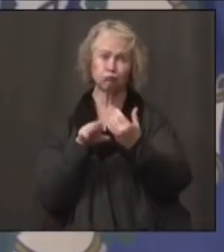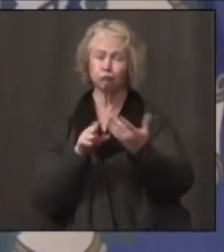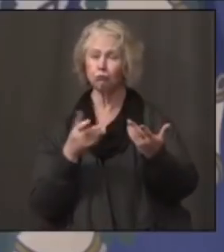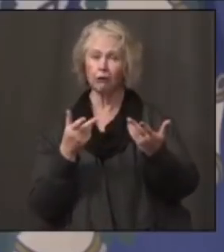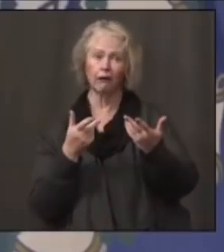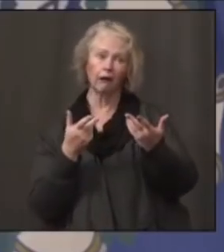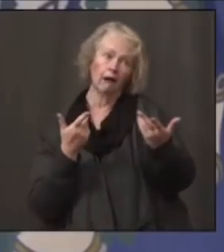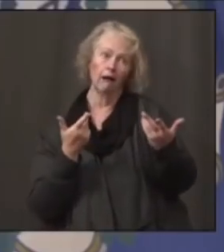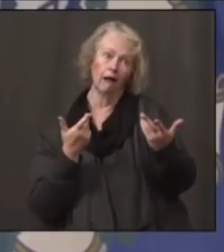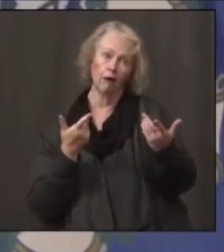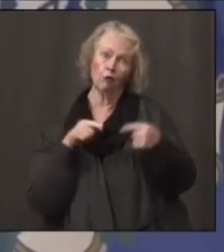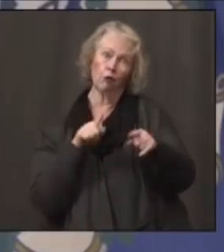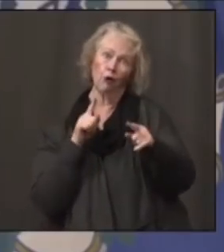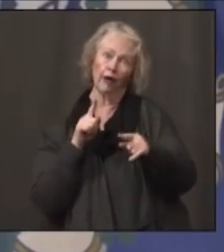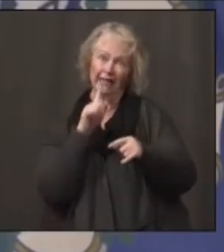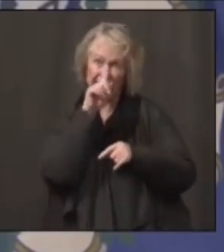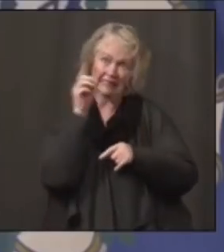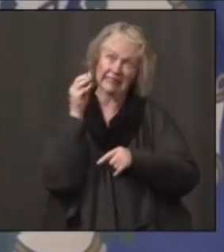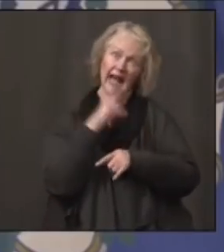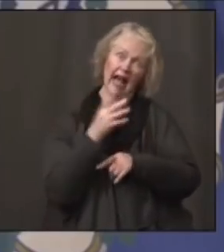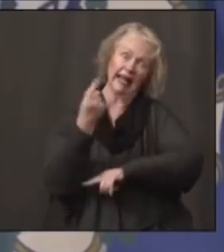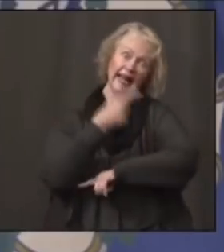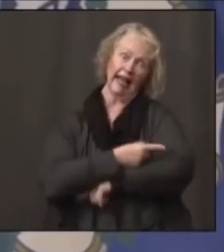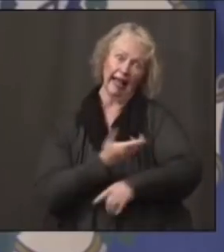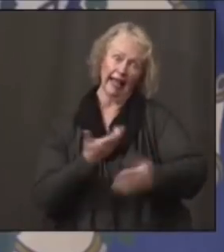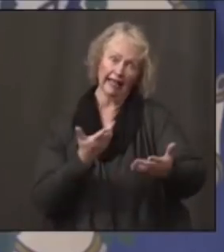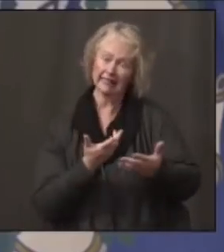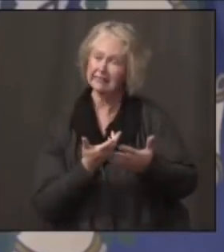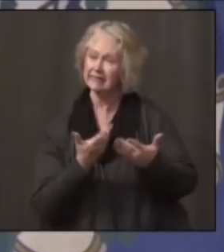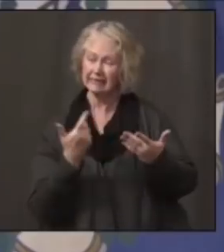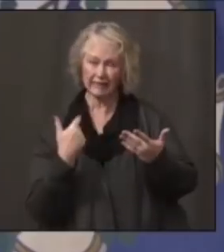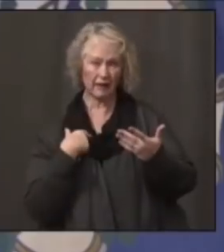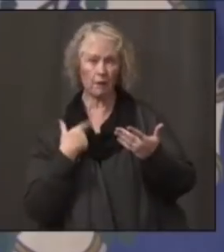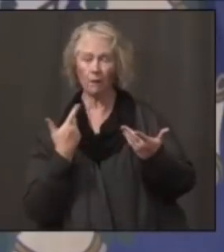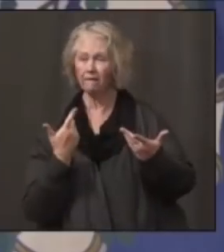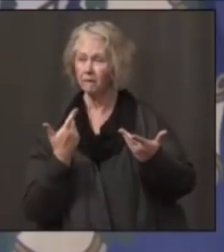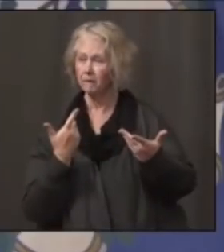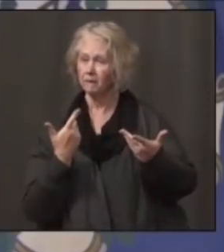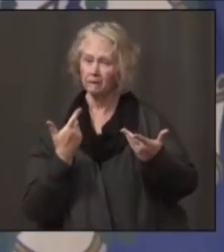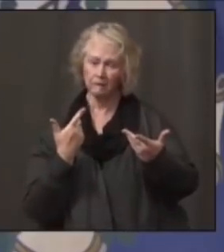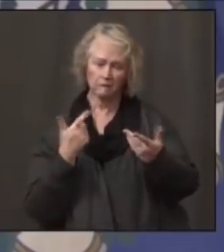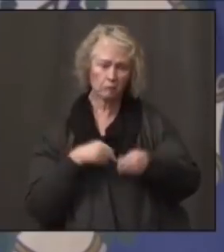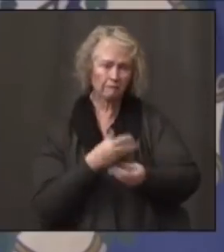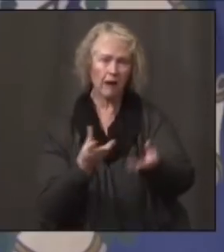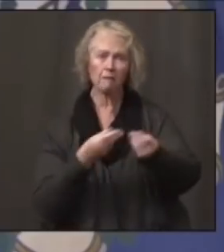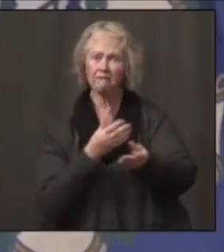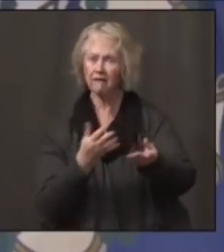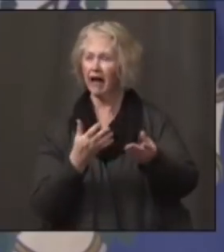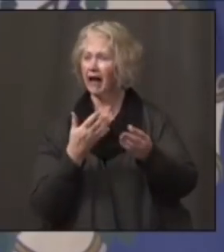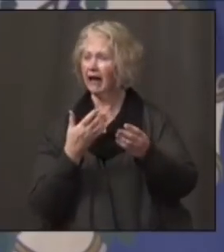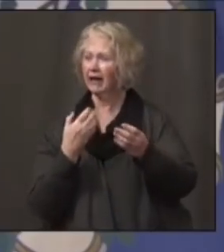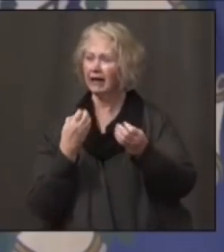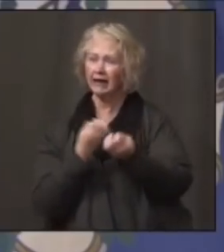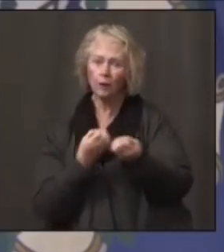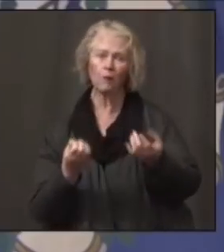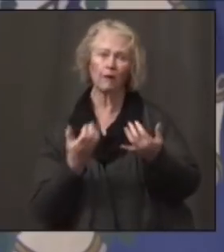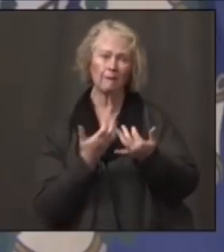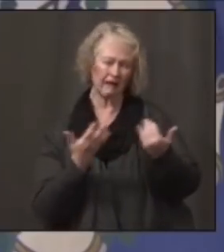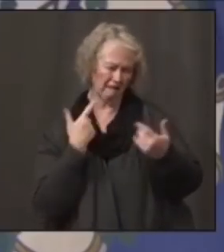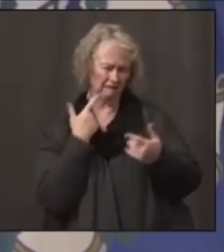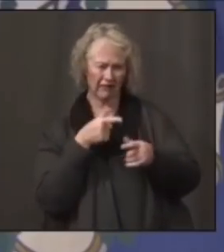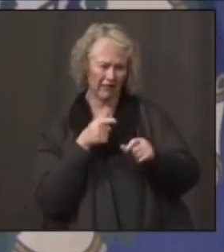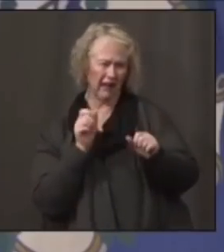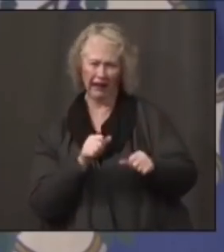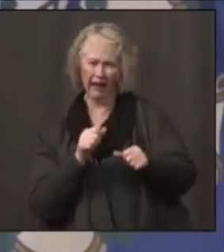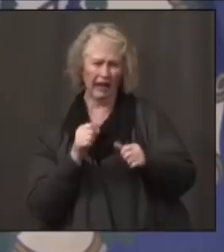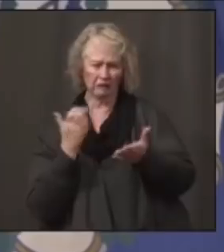days over the last several months. And we've made a big effort to bridge that digital divide. So I would like to think that our kids will continue